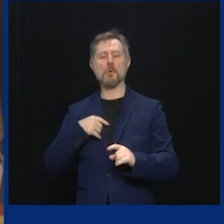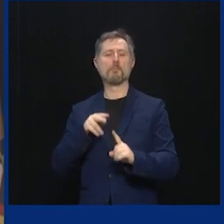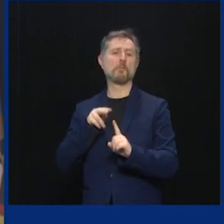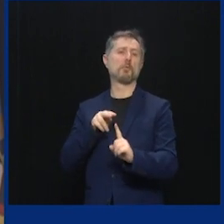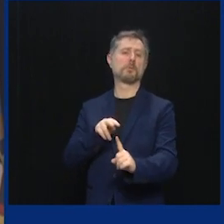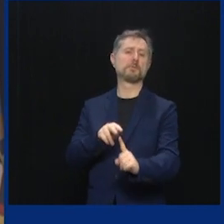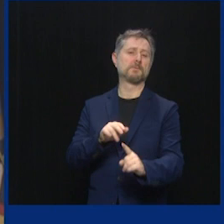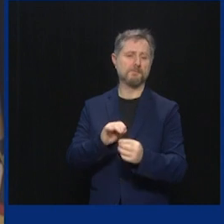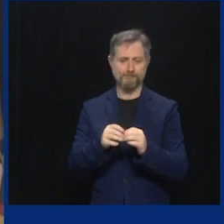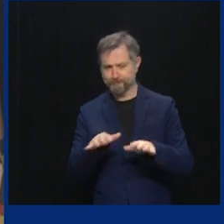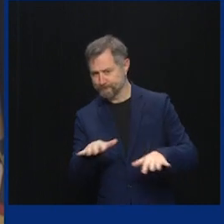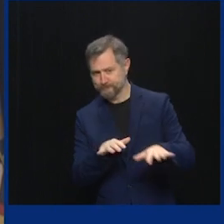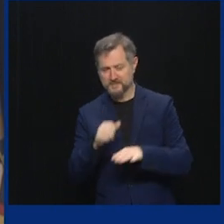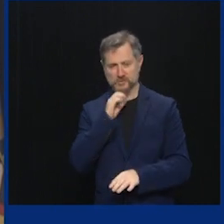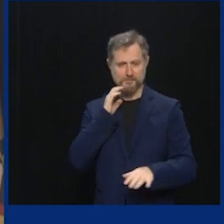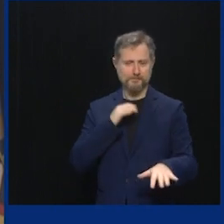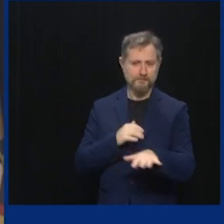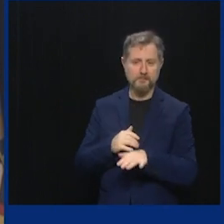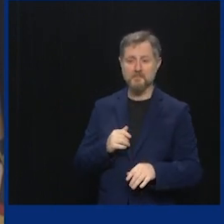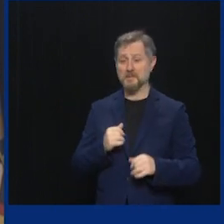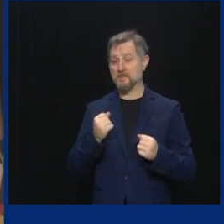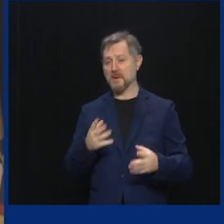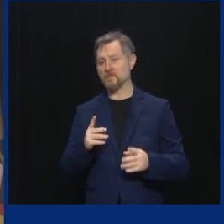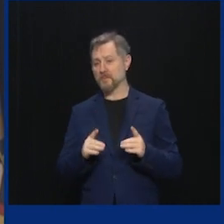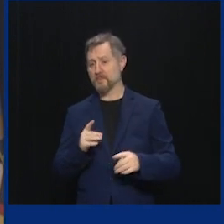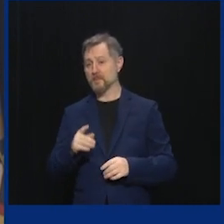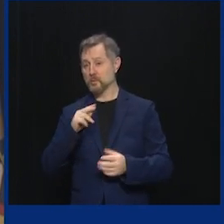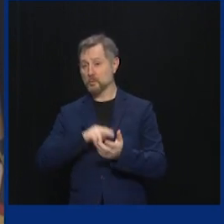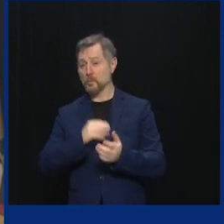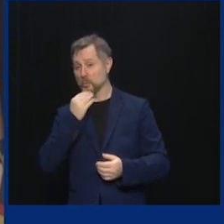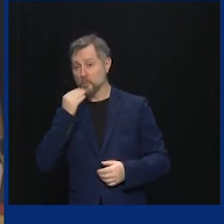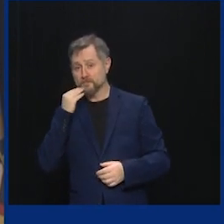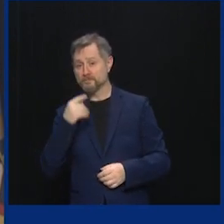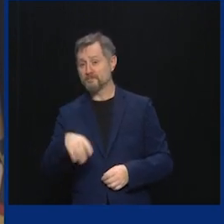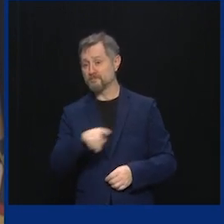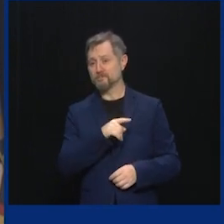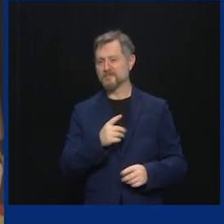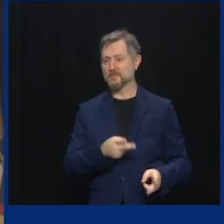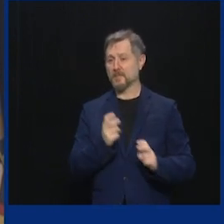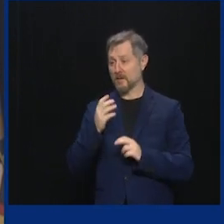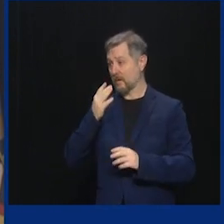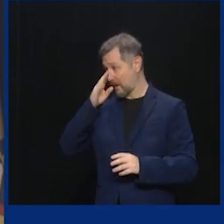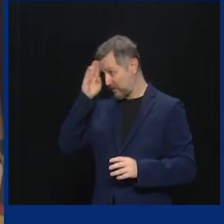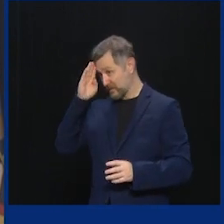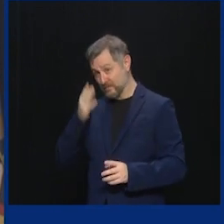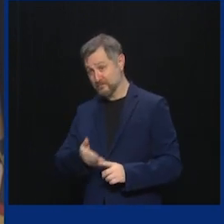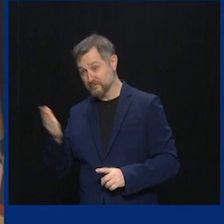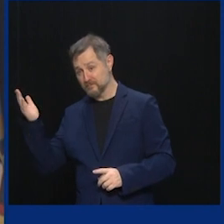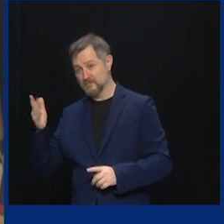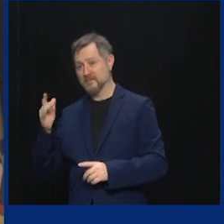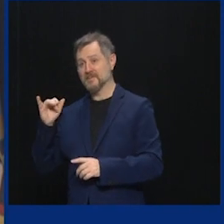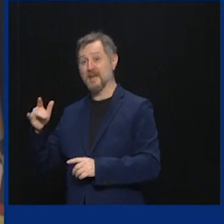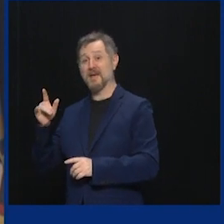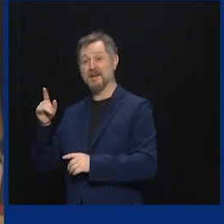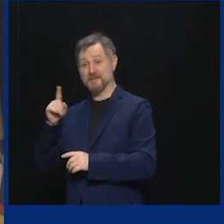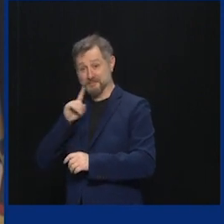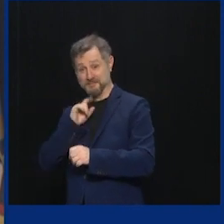seeing high numbers of nursing home people entering hospitals right now. If that changes, we can turn on a dime.